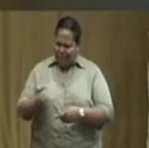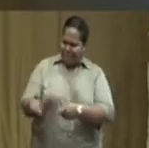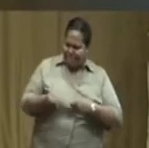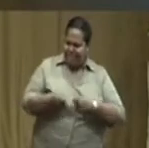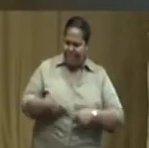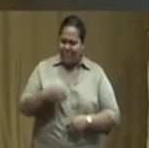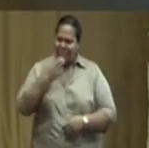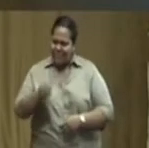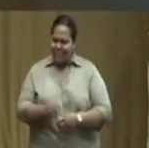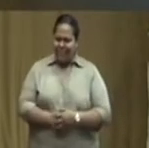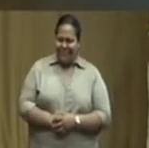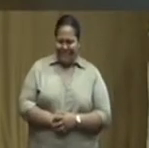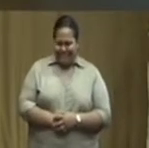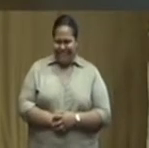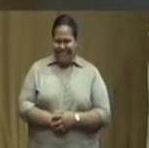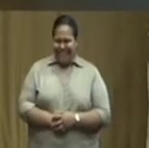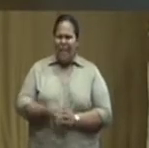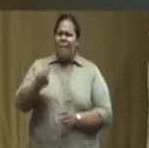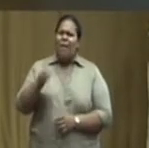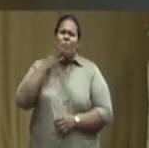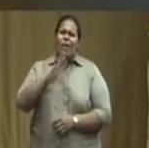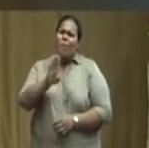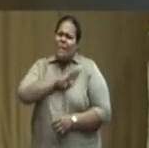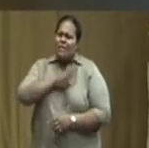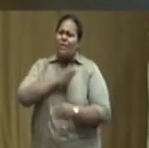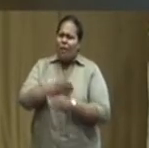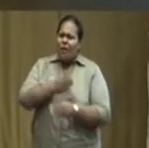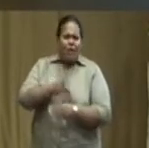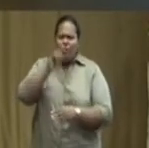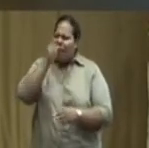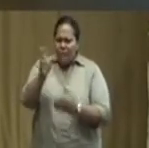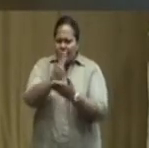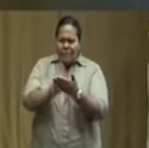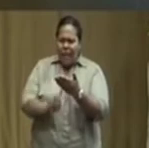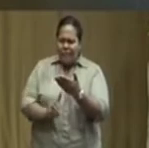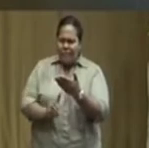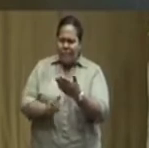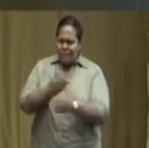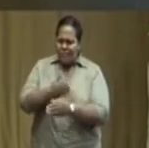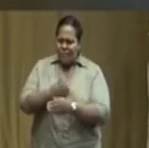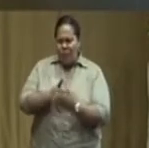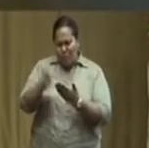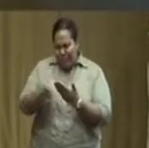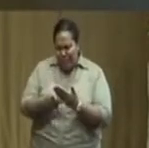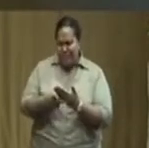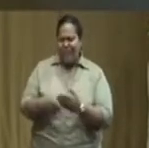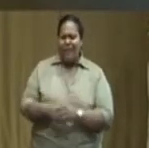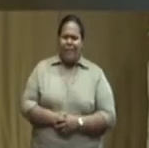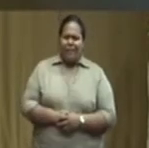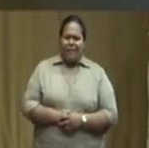tutorials. When you're already very busy, it's difficult to redesign tutorial activities. And anyway, I didn't know where to